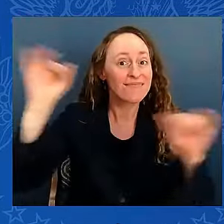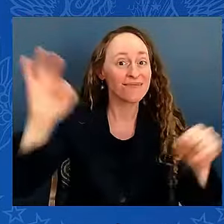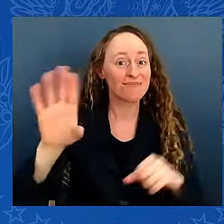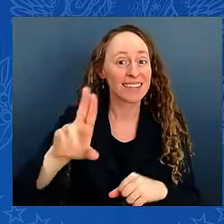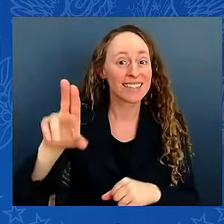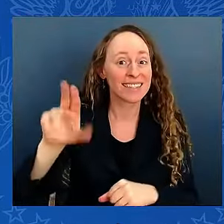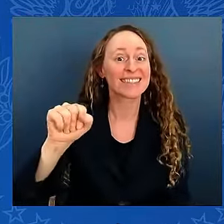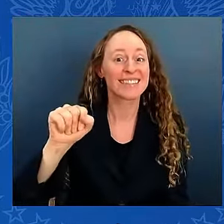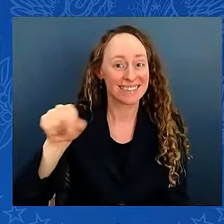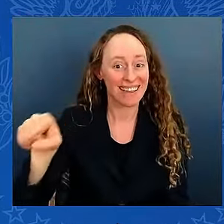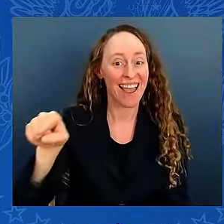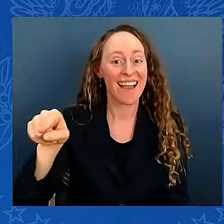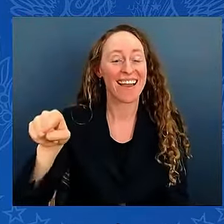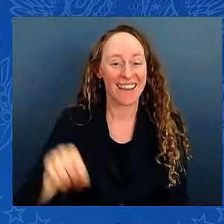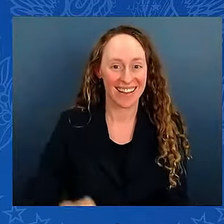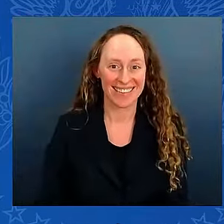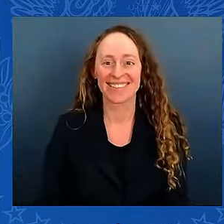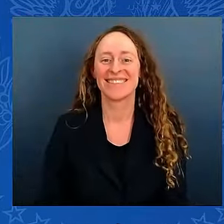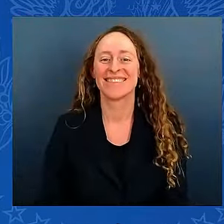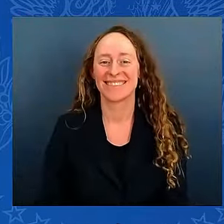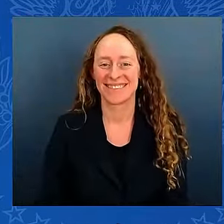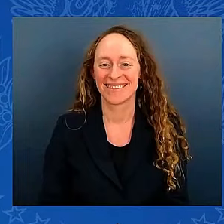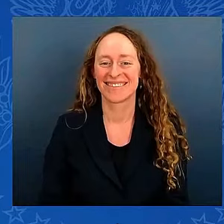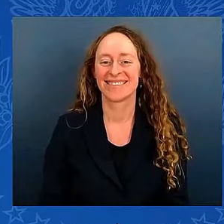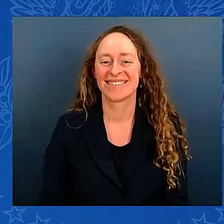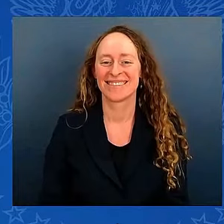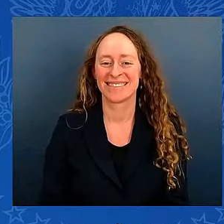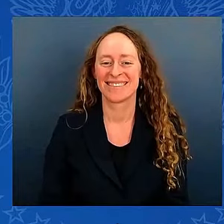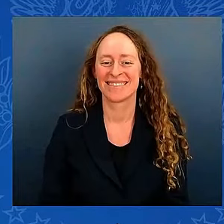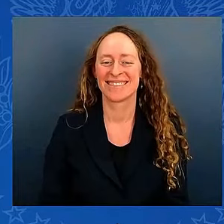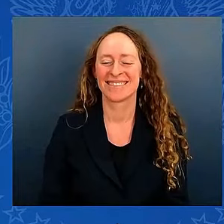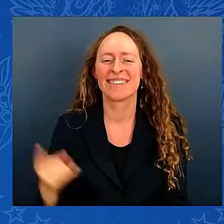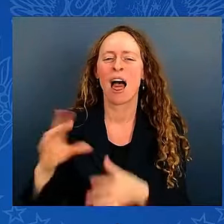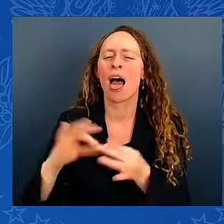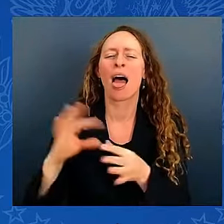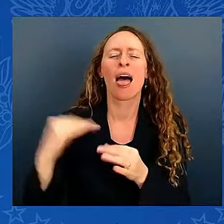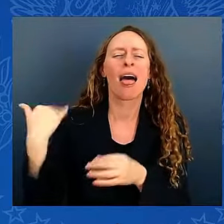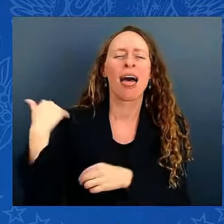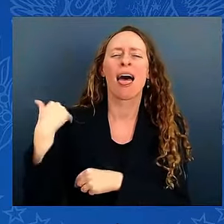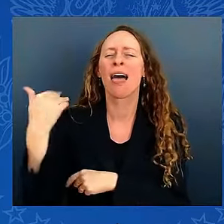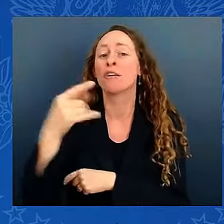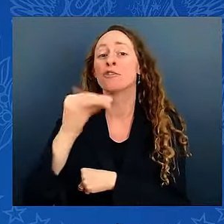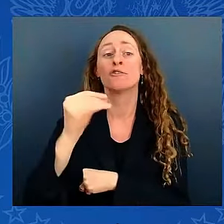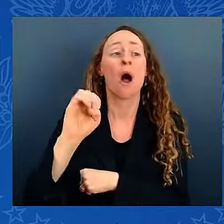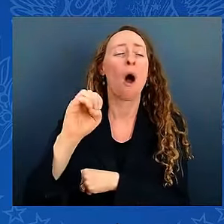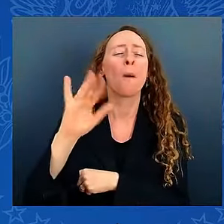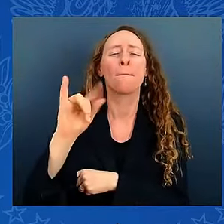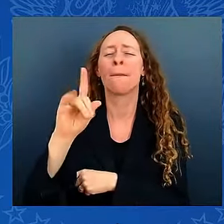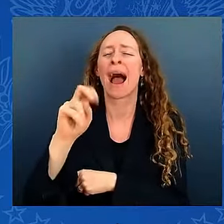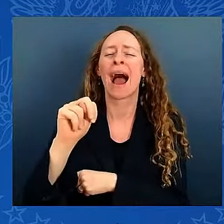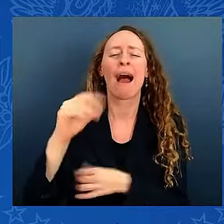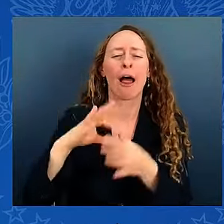and they say, Joe Biden in the waiting room, she promised me she won't say, Joe who?